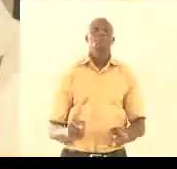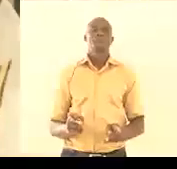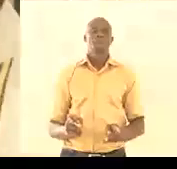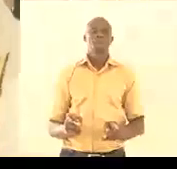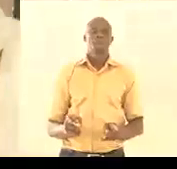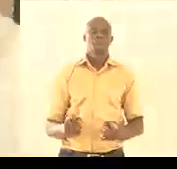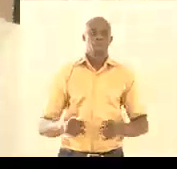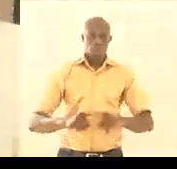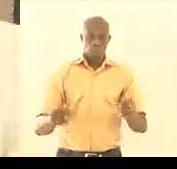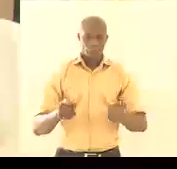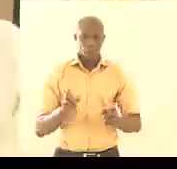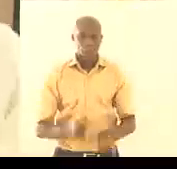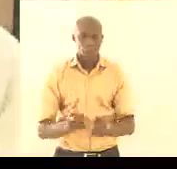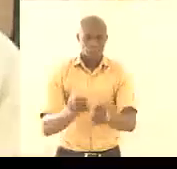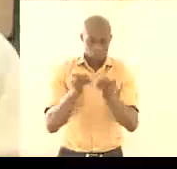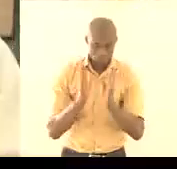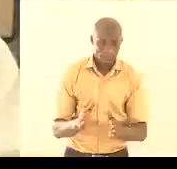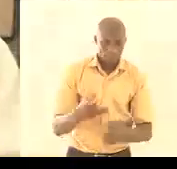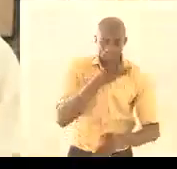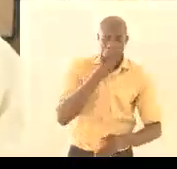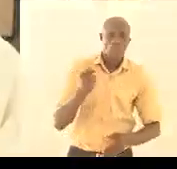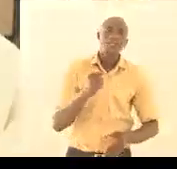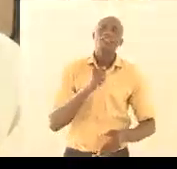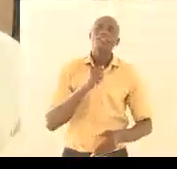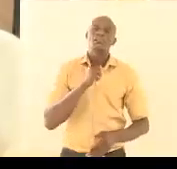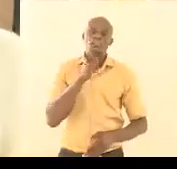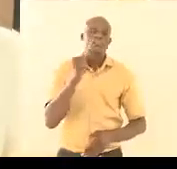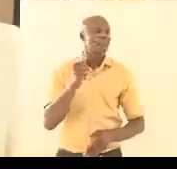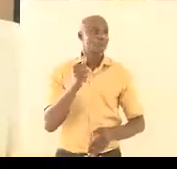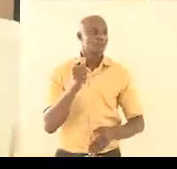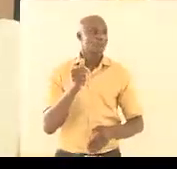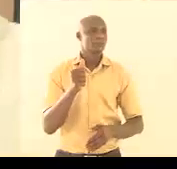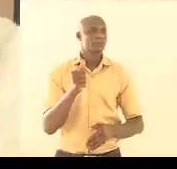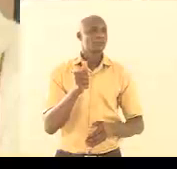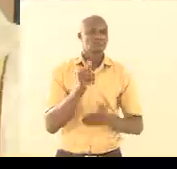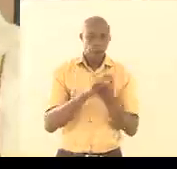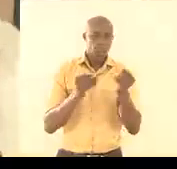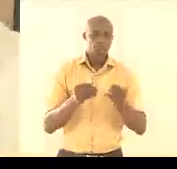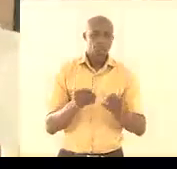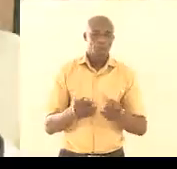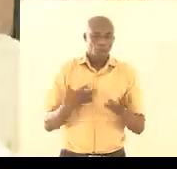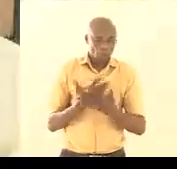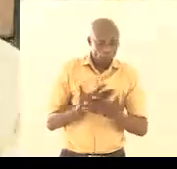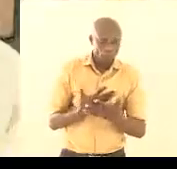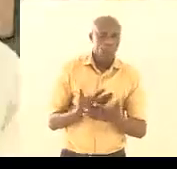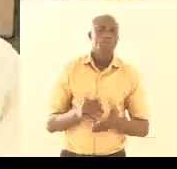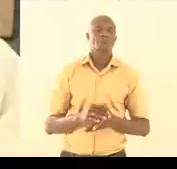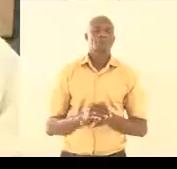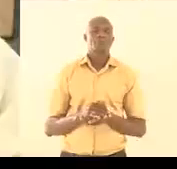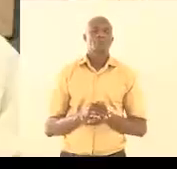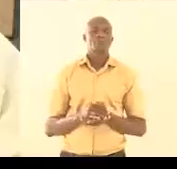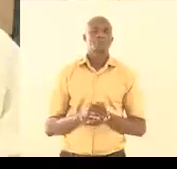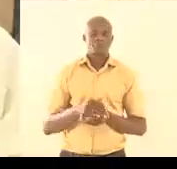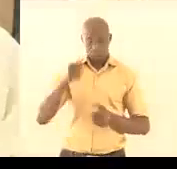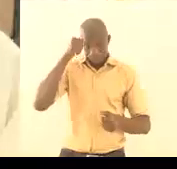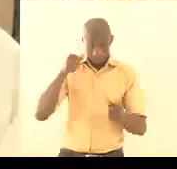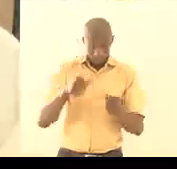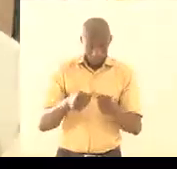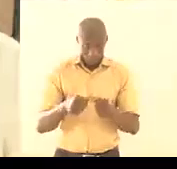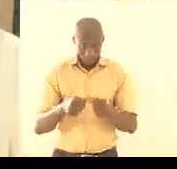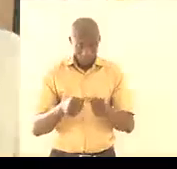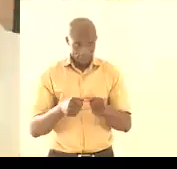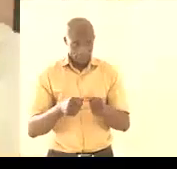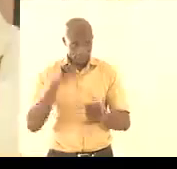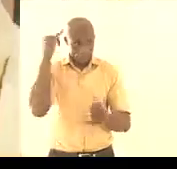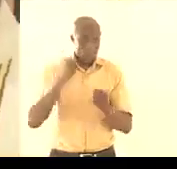person. But the disciples were anxious, they were doubtful, they were disappointed, they were in grief. Remember the